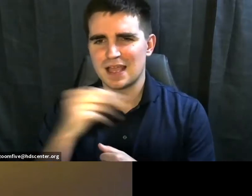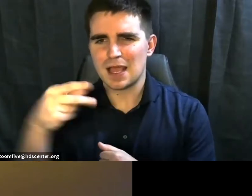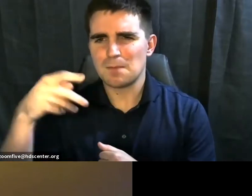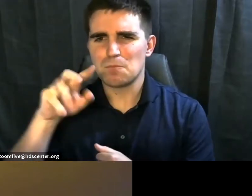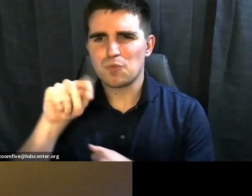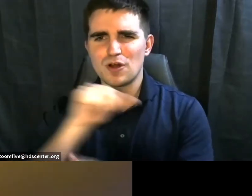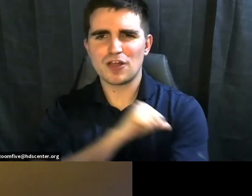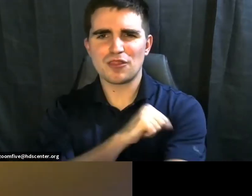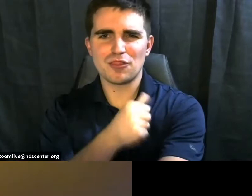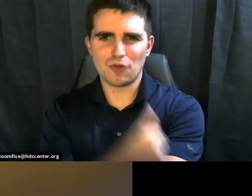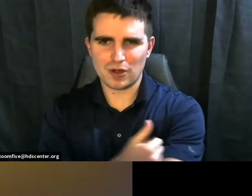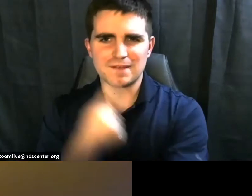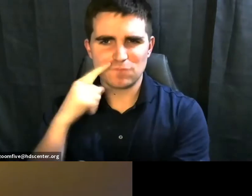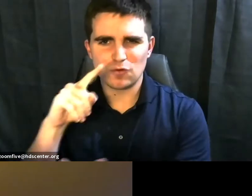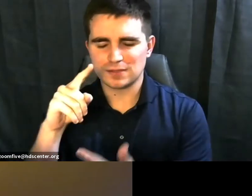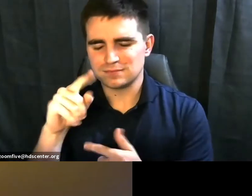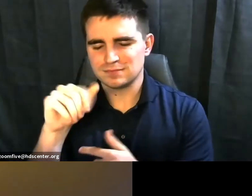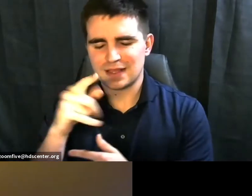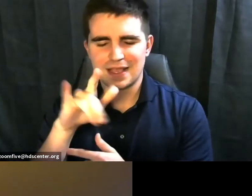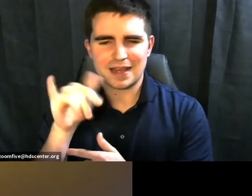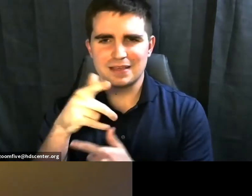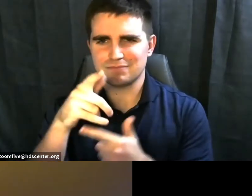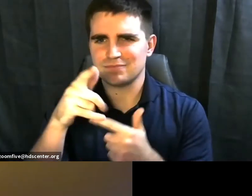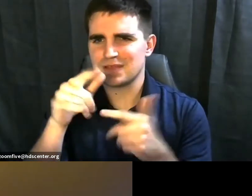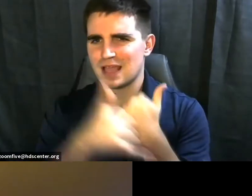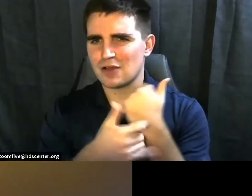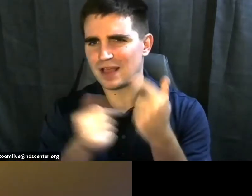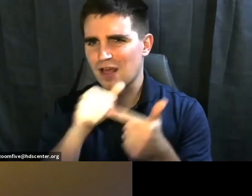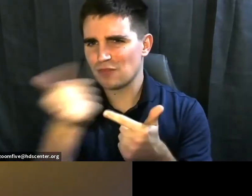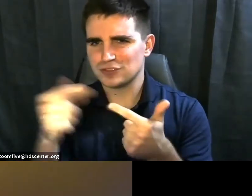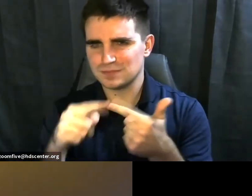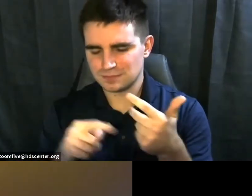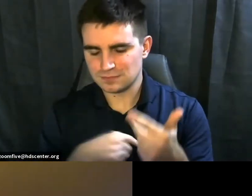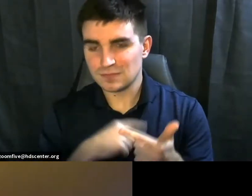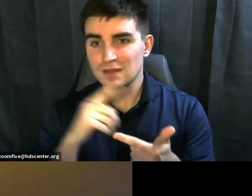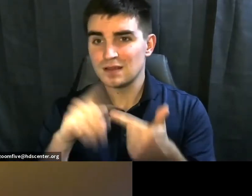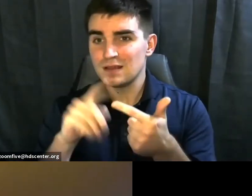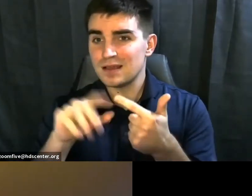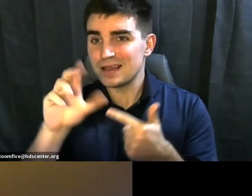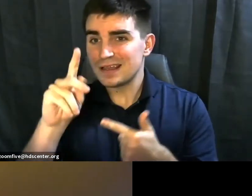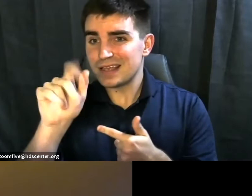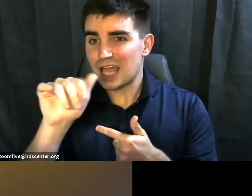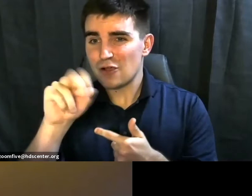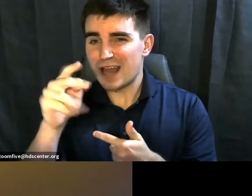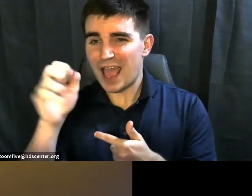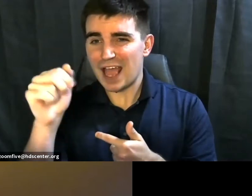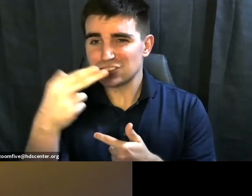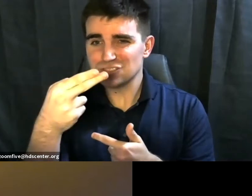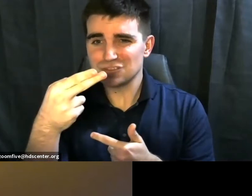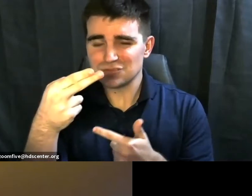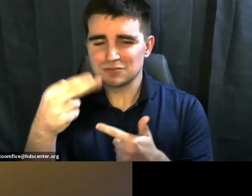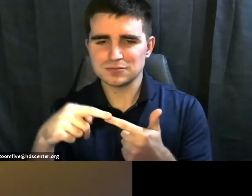Karen Hesh is Executive Director of Access Transportation Systems. In this capacity, she oversees the